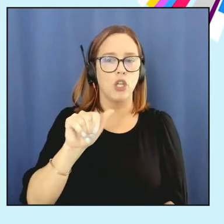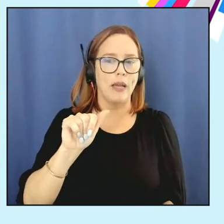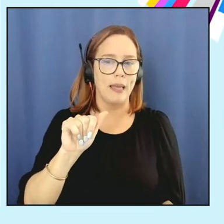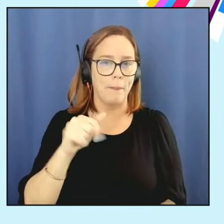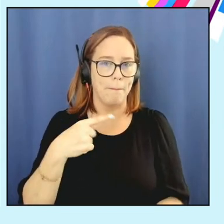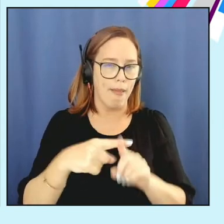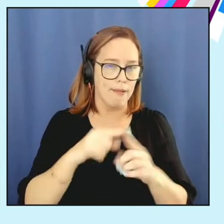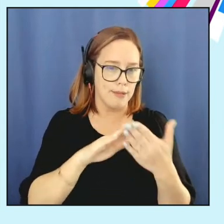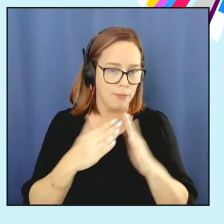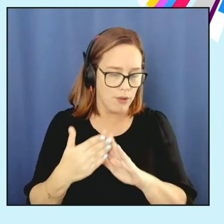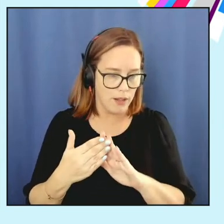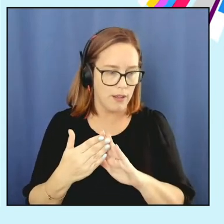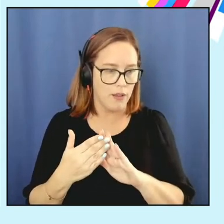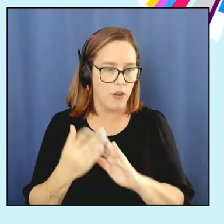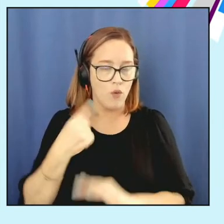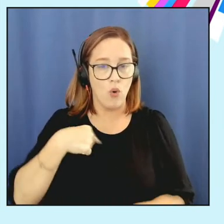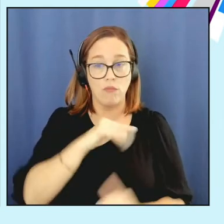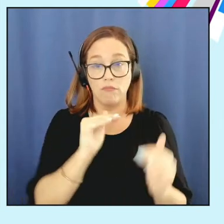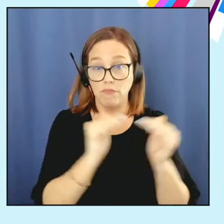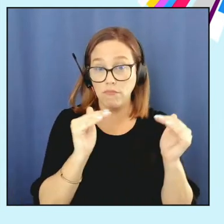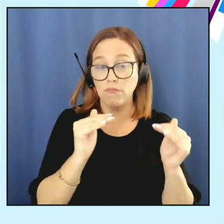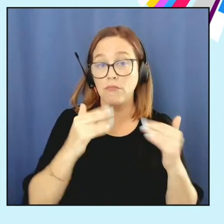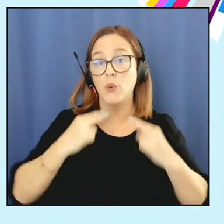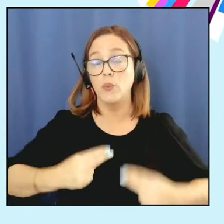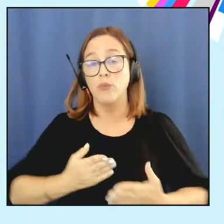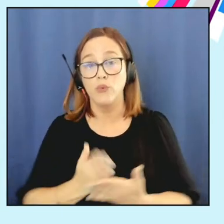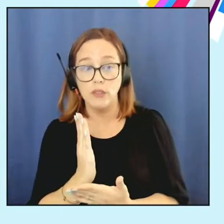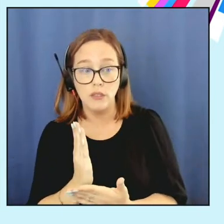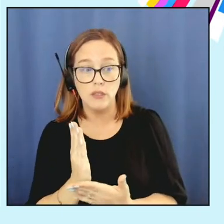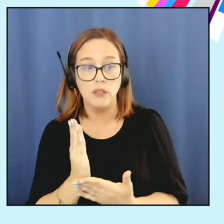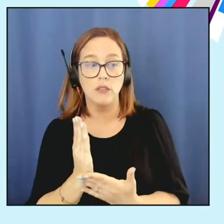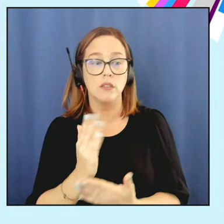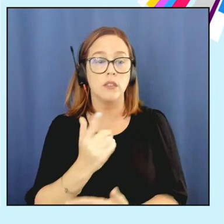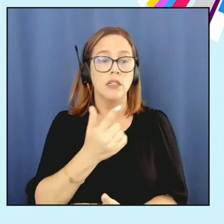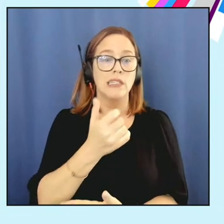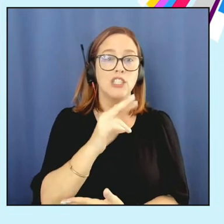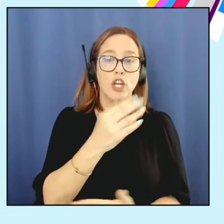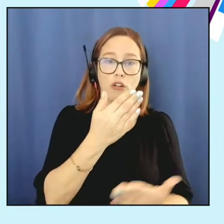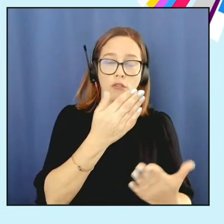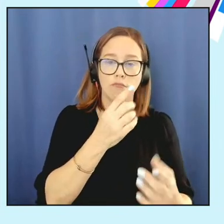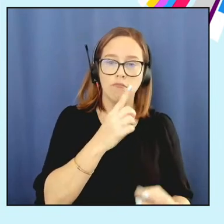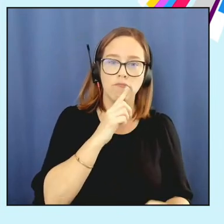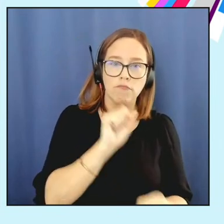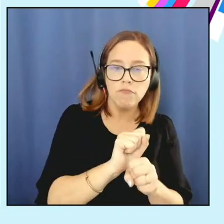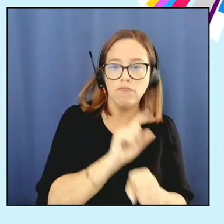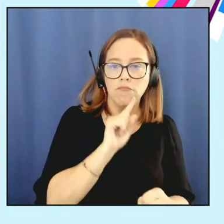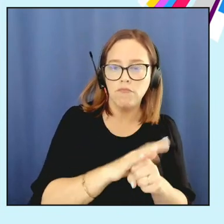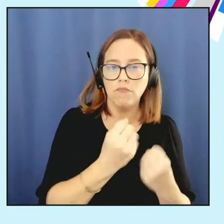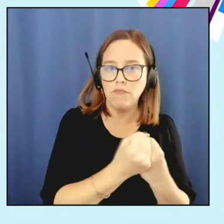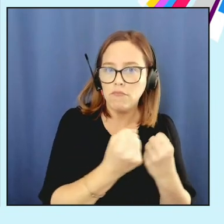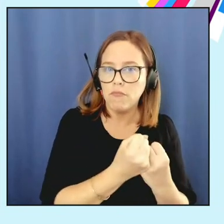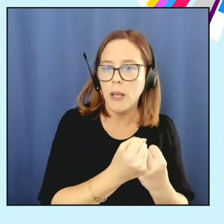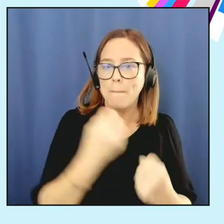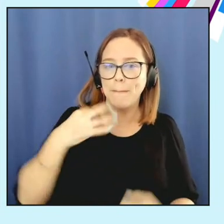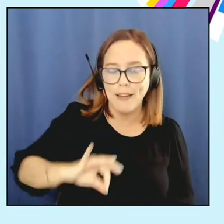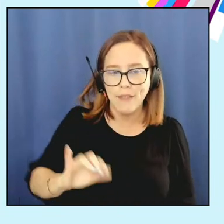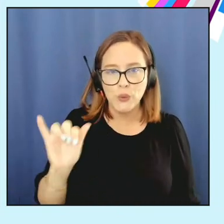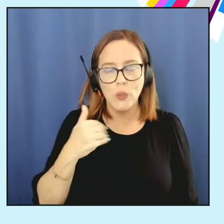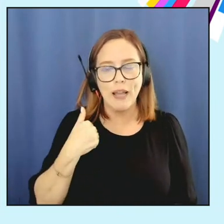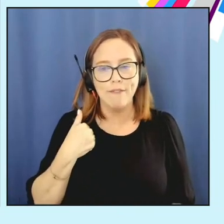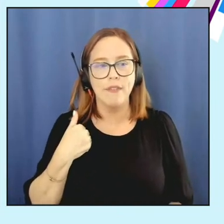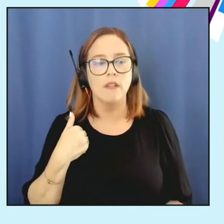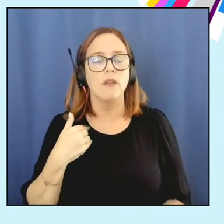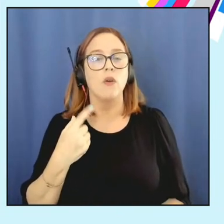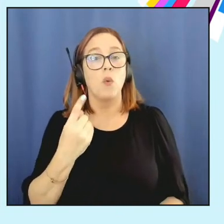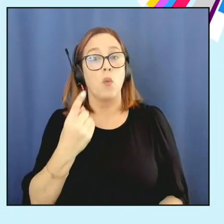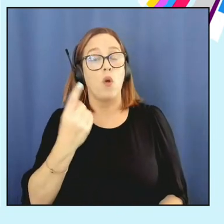our equity and human rights. There's gender affirming benefits and one of the most amazing employee resource groups, which,